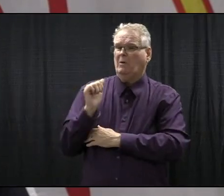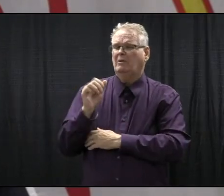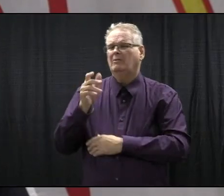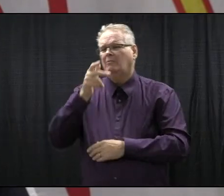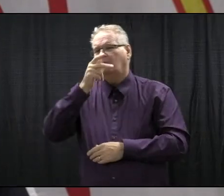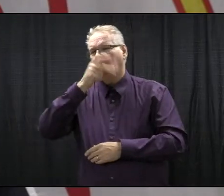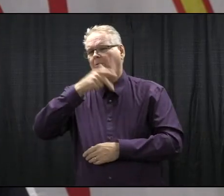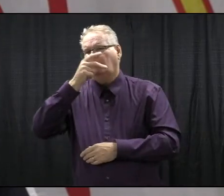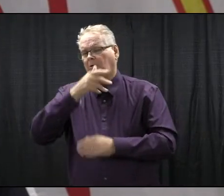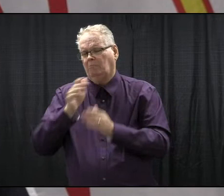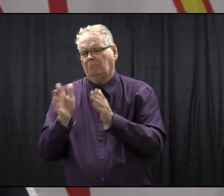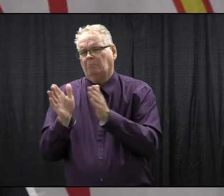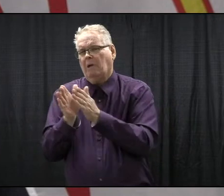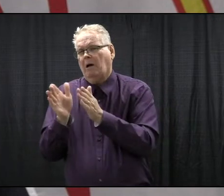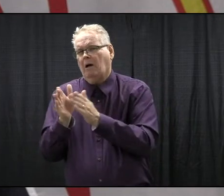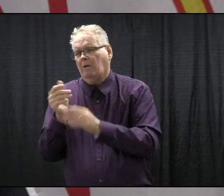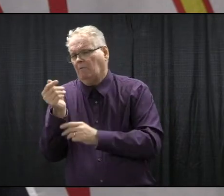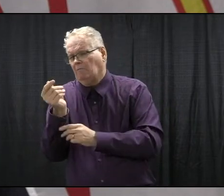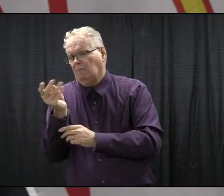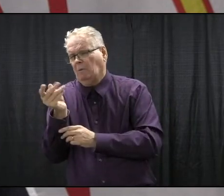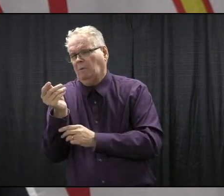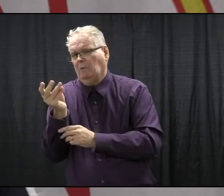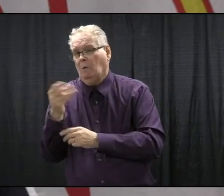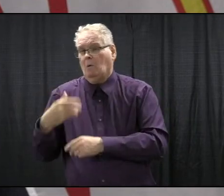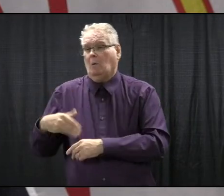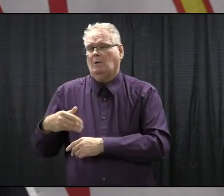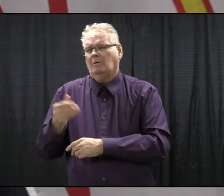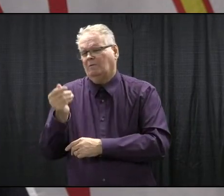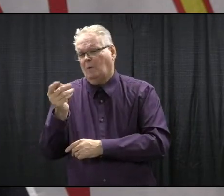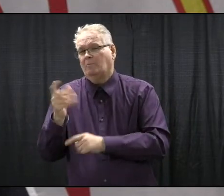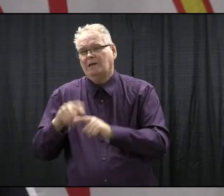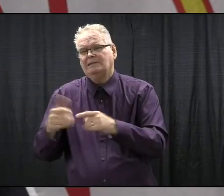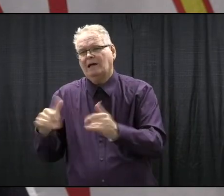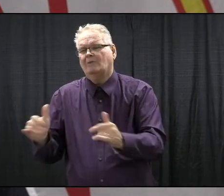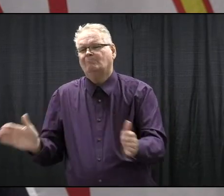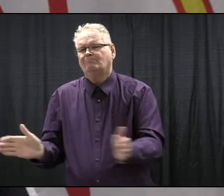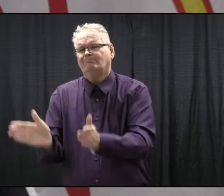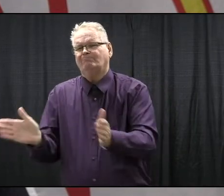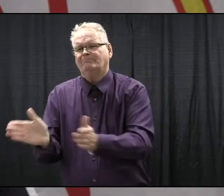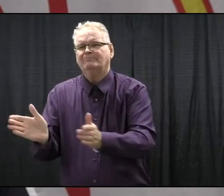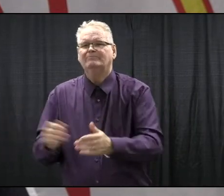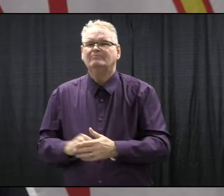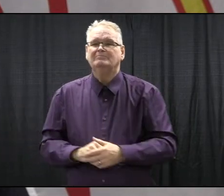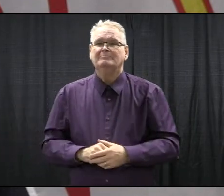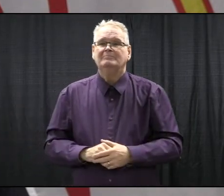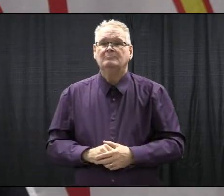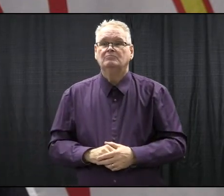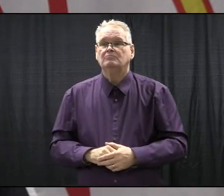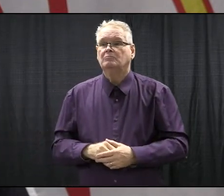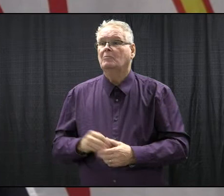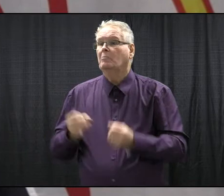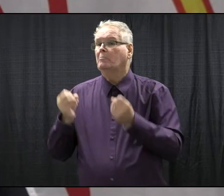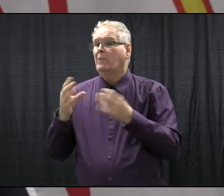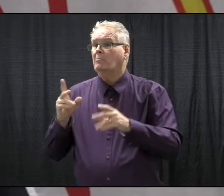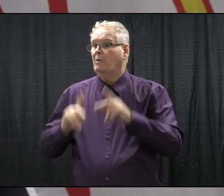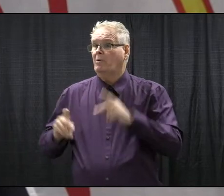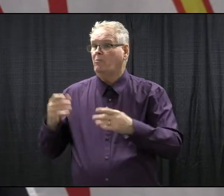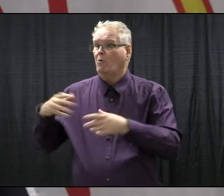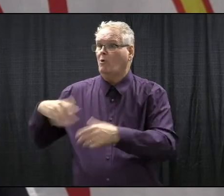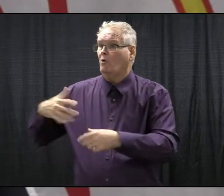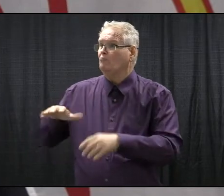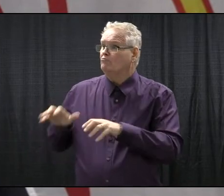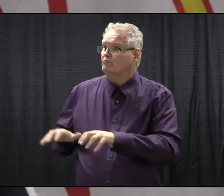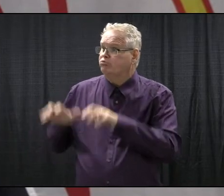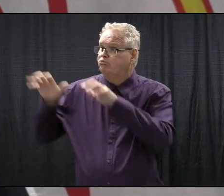number is actually fairly small compared to the number of people that have gotten the vaccine. So I don't anticipate it's